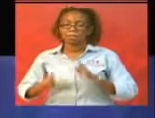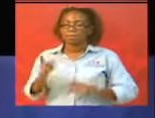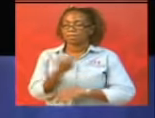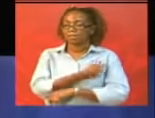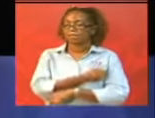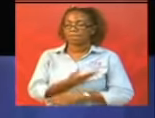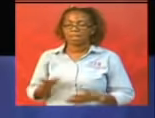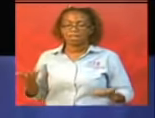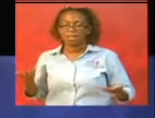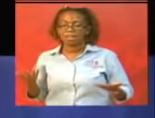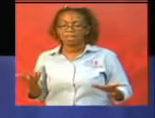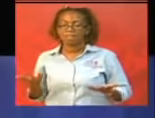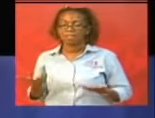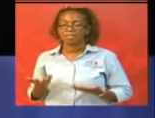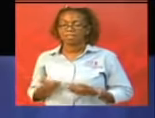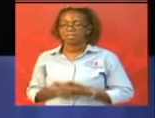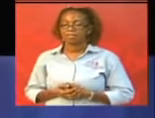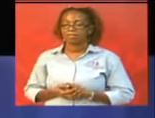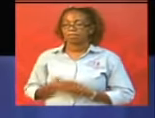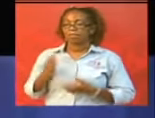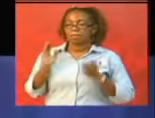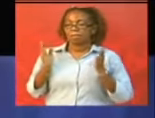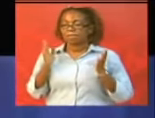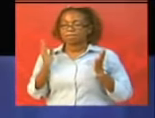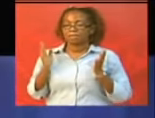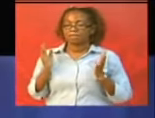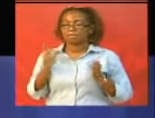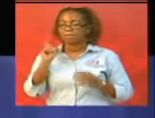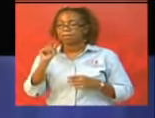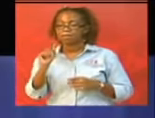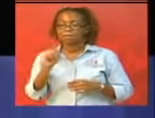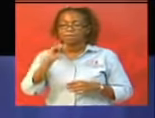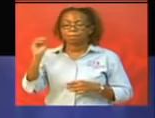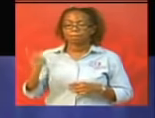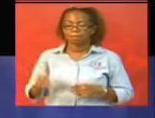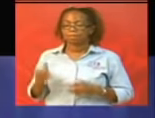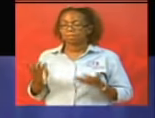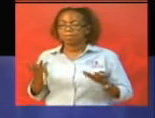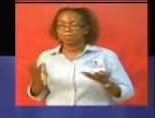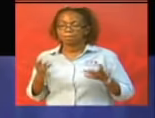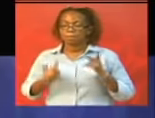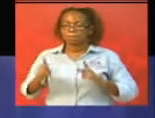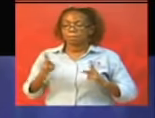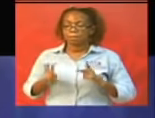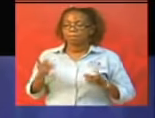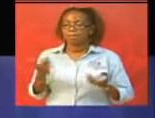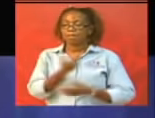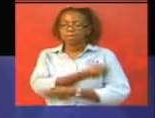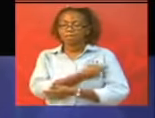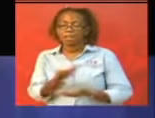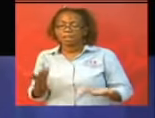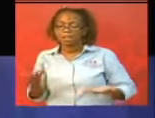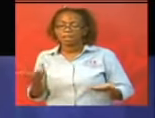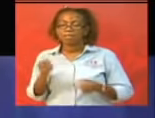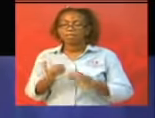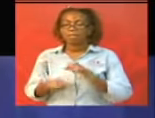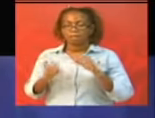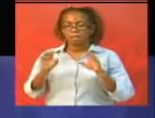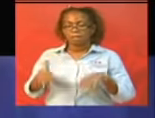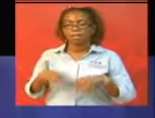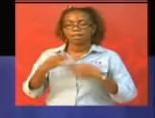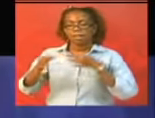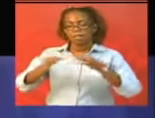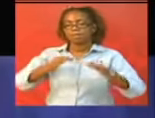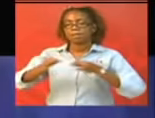come, we'd only have vaccinated roughly around 20% of our population. So could you just give us a little bit more details into